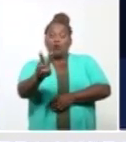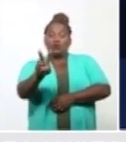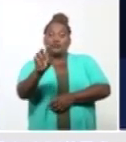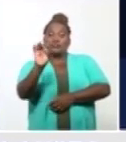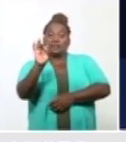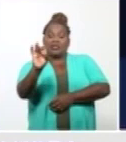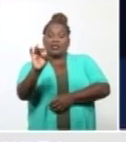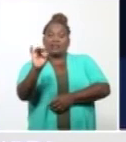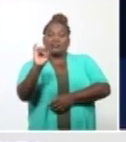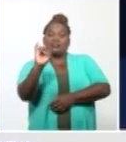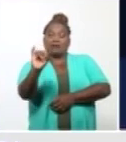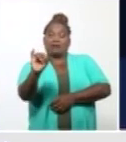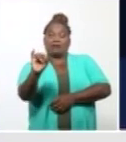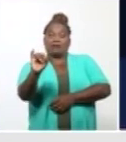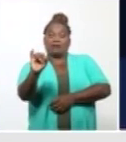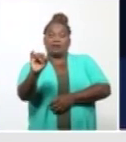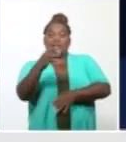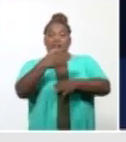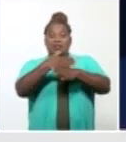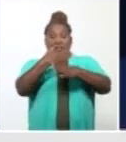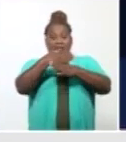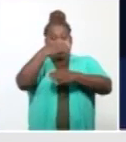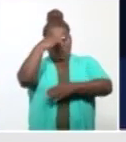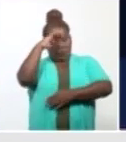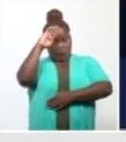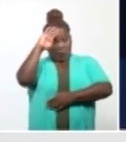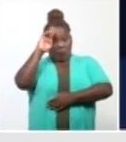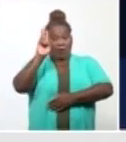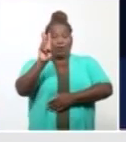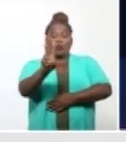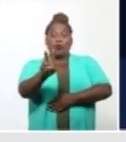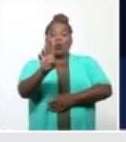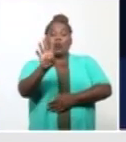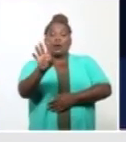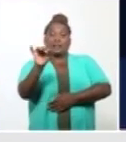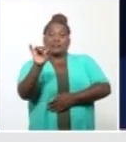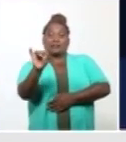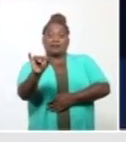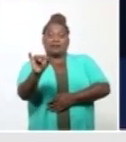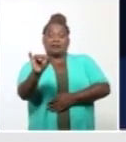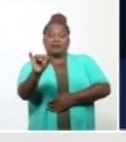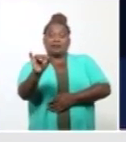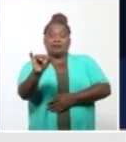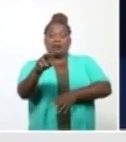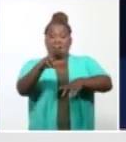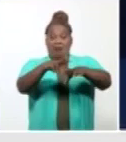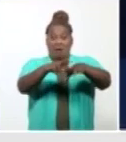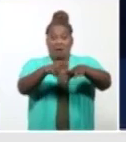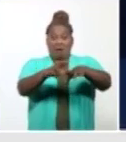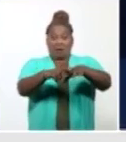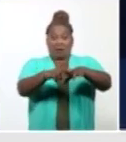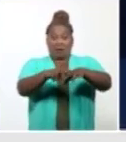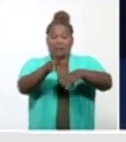the Provincial Center of Villa Clara, 246 by Santiago de Cuba,